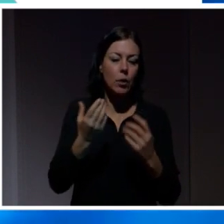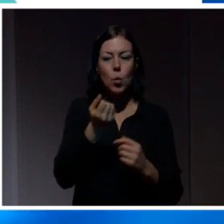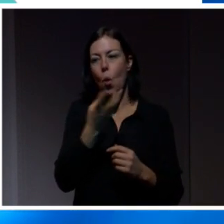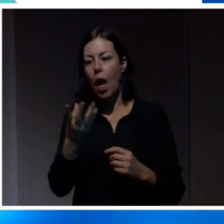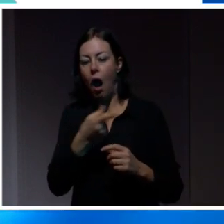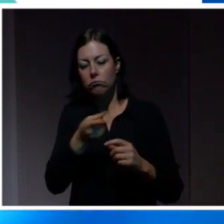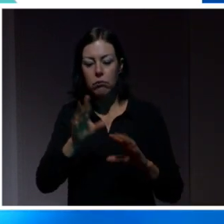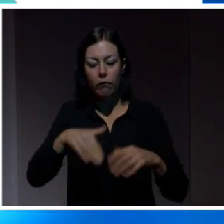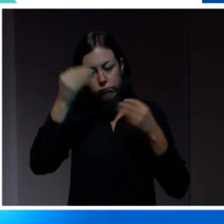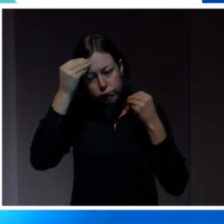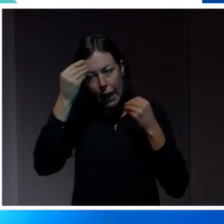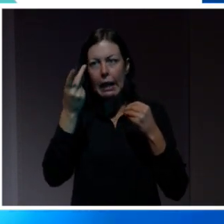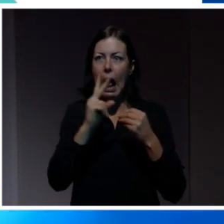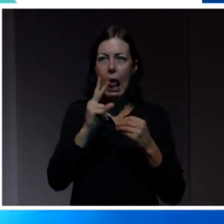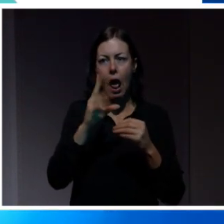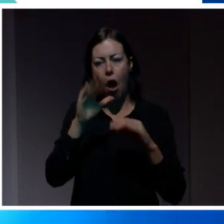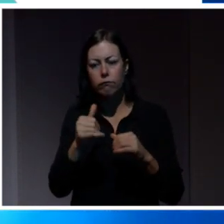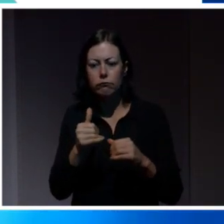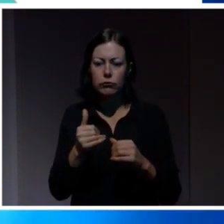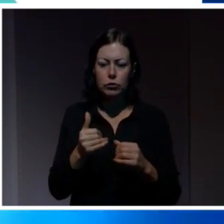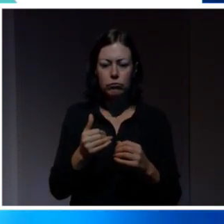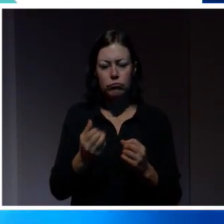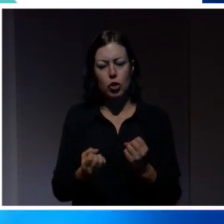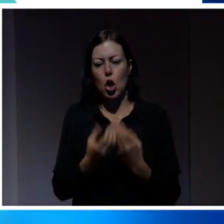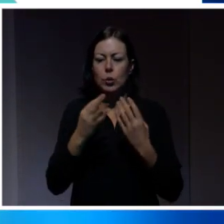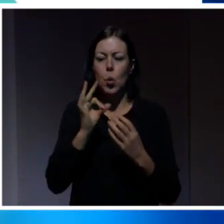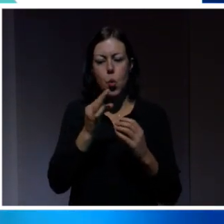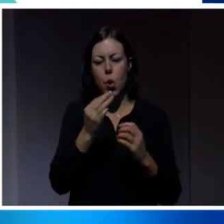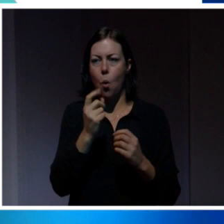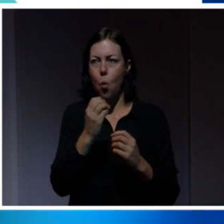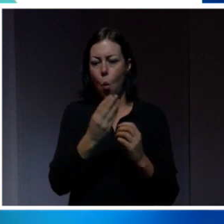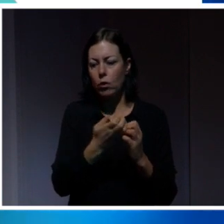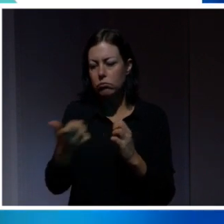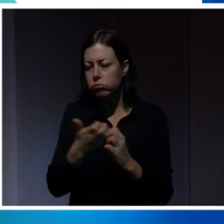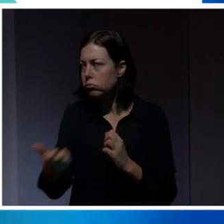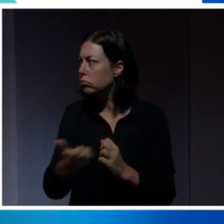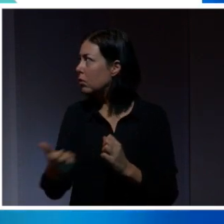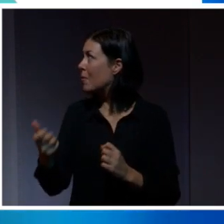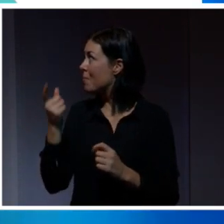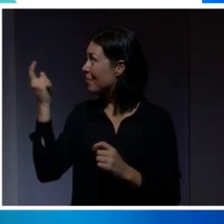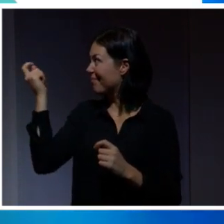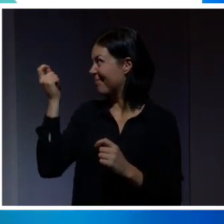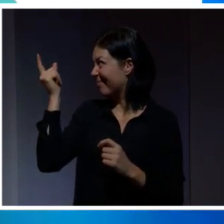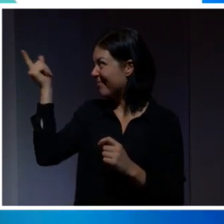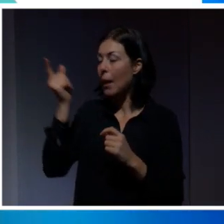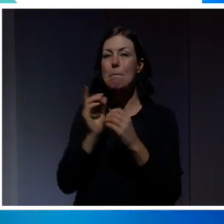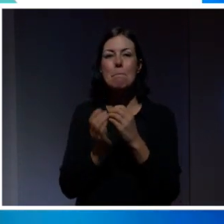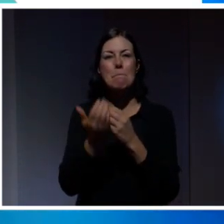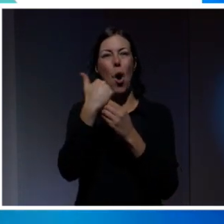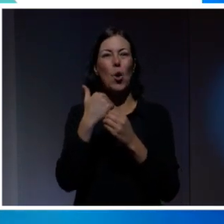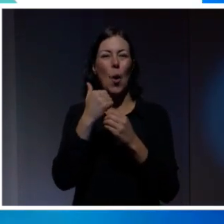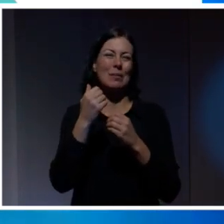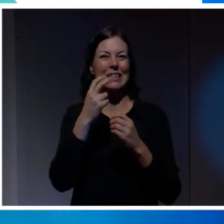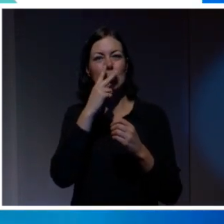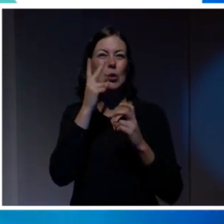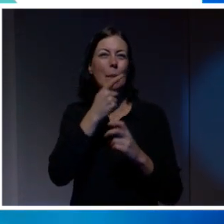on. And I think this is a very nice picture. We sometimes call it the lemon, because if you're sitting at the back, it probably looks like a lemon, that gives you an idea